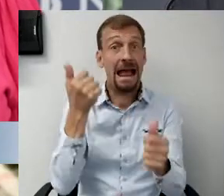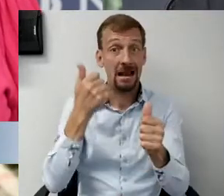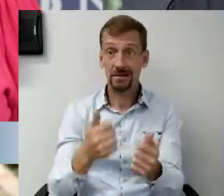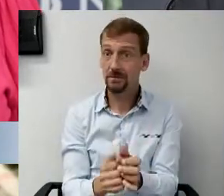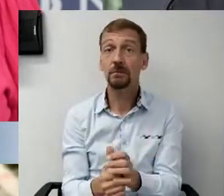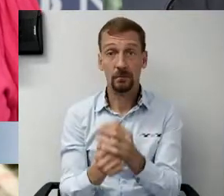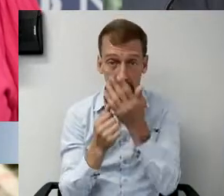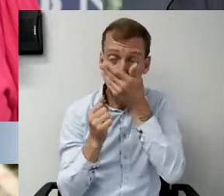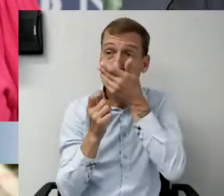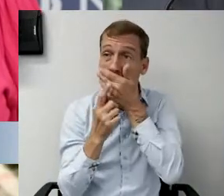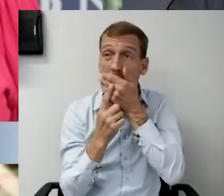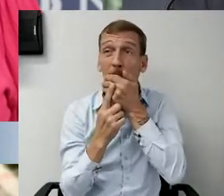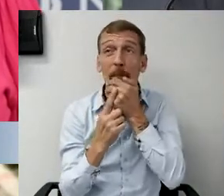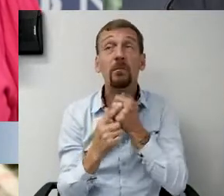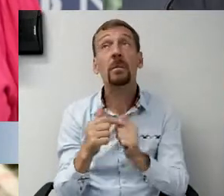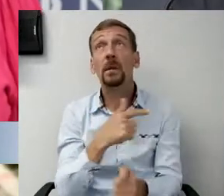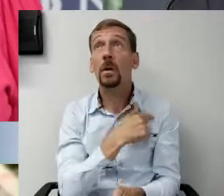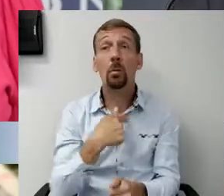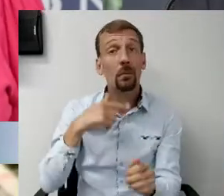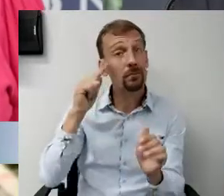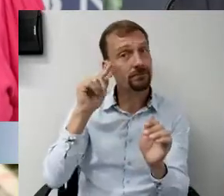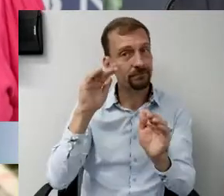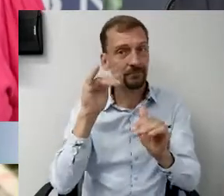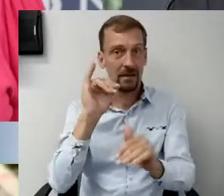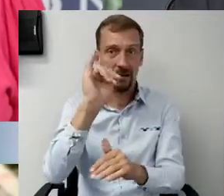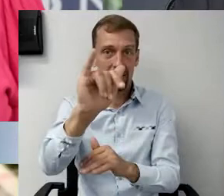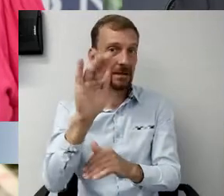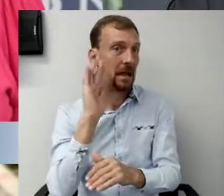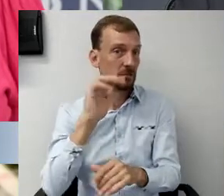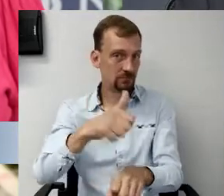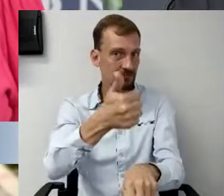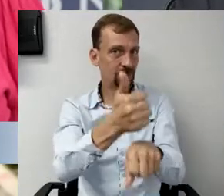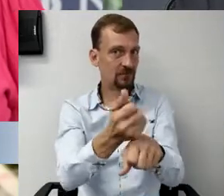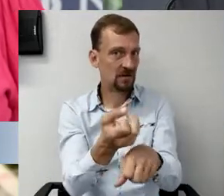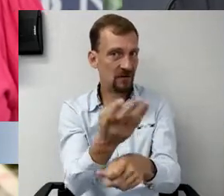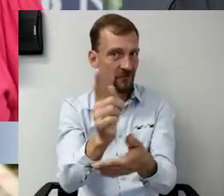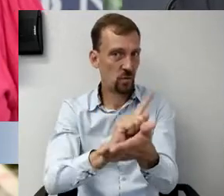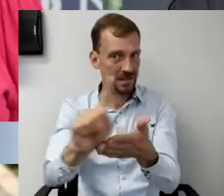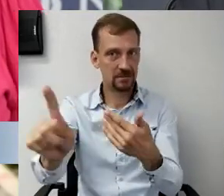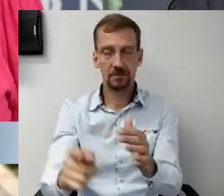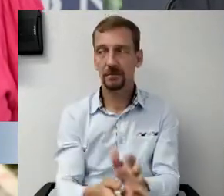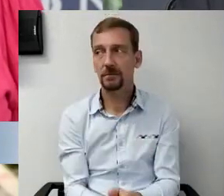pretty rapidly. So we hope to have that deployed here in the next few weeks. Oh, that's awesome.